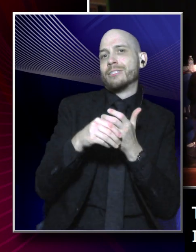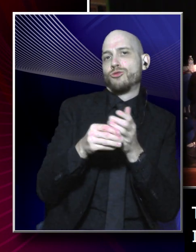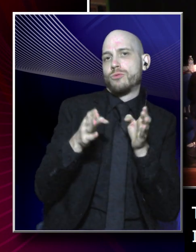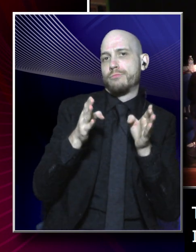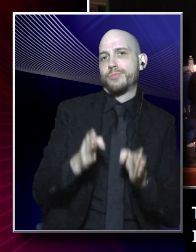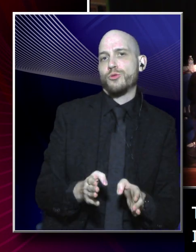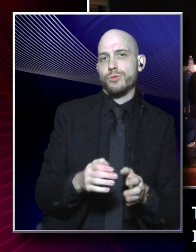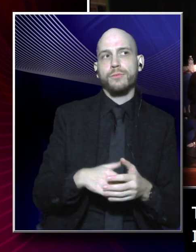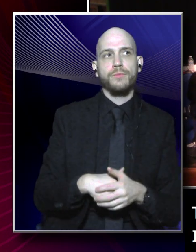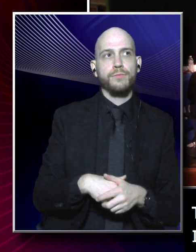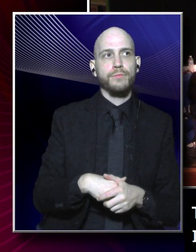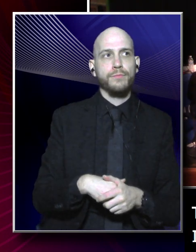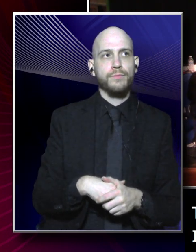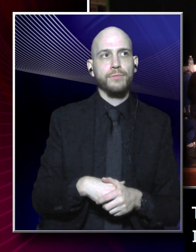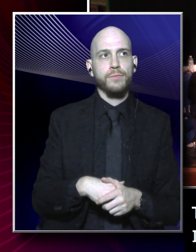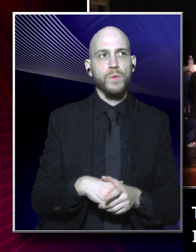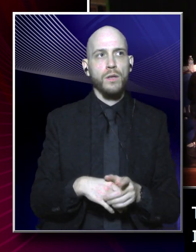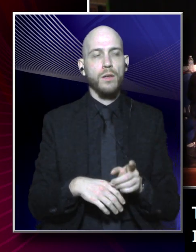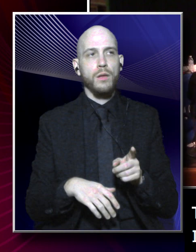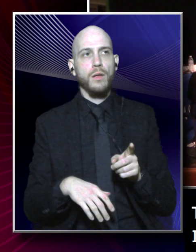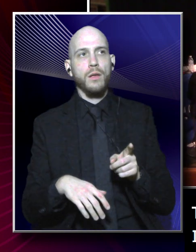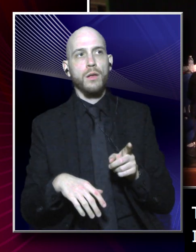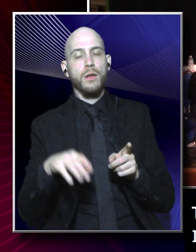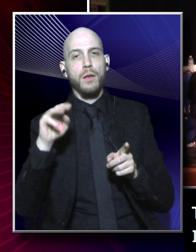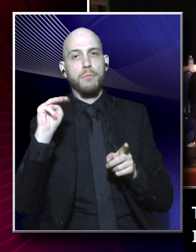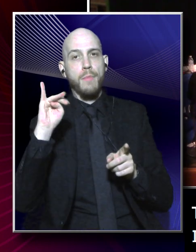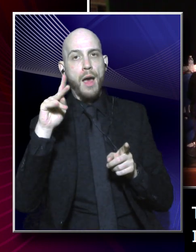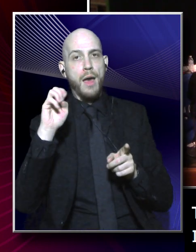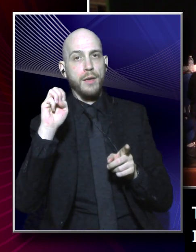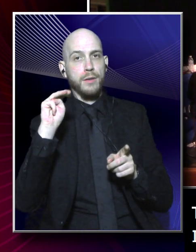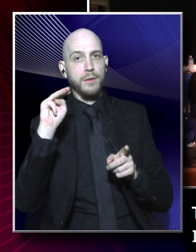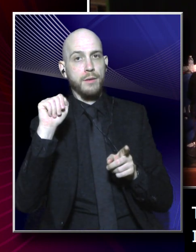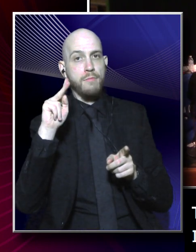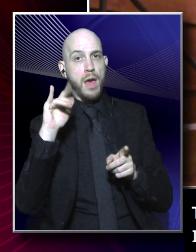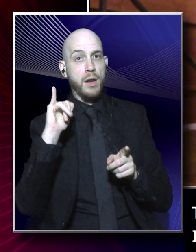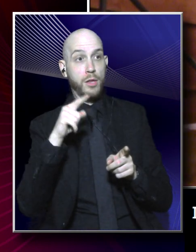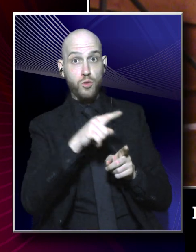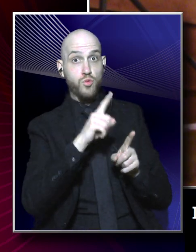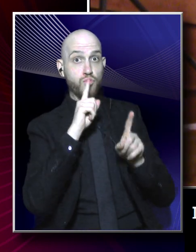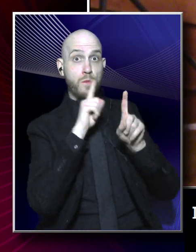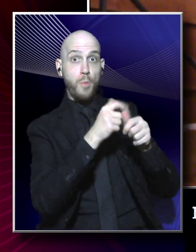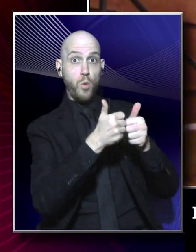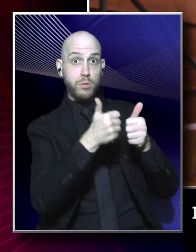And you directly report to the superintendent? No, The to the board. board. To the board.